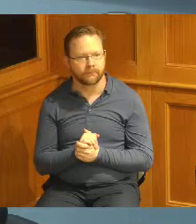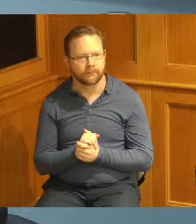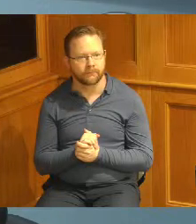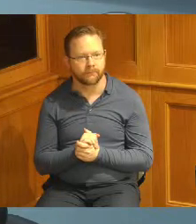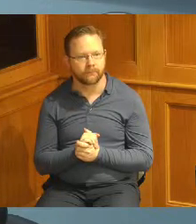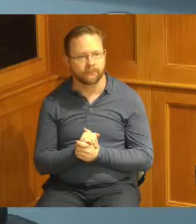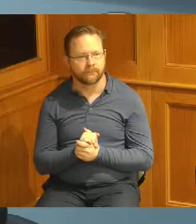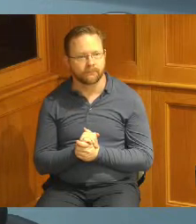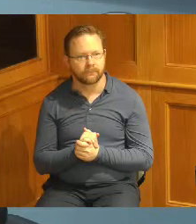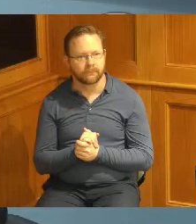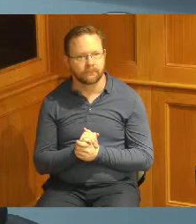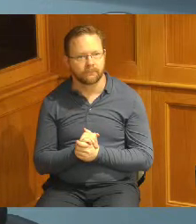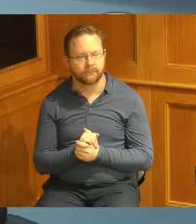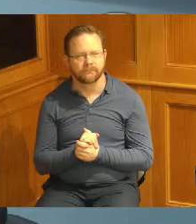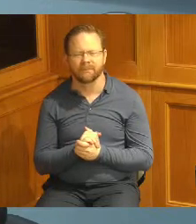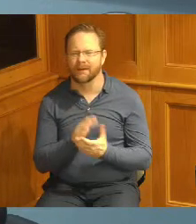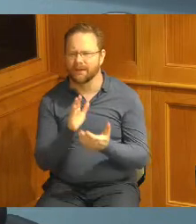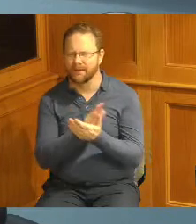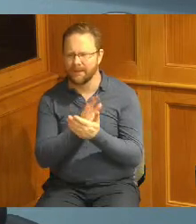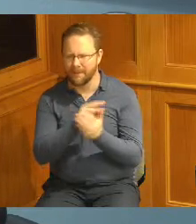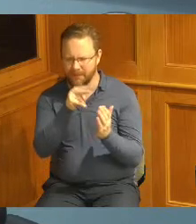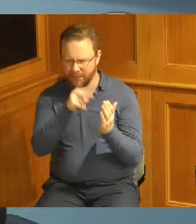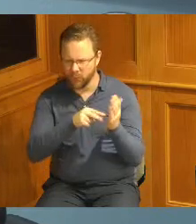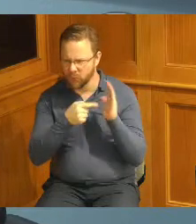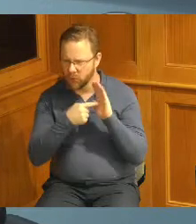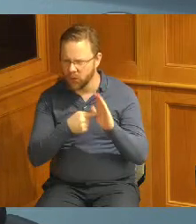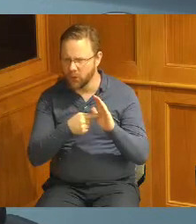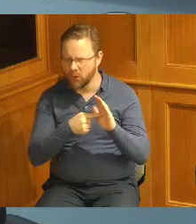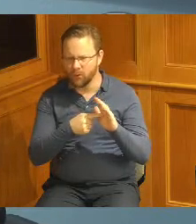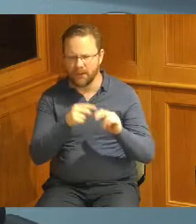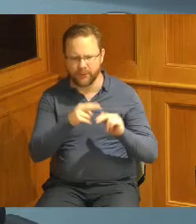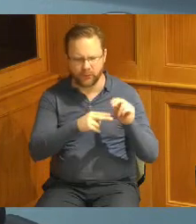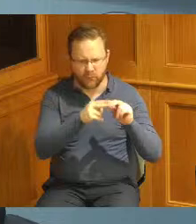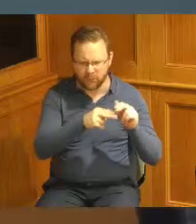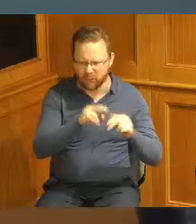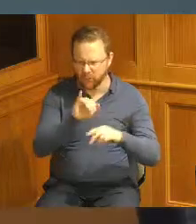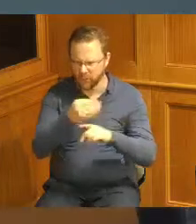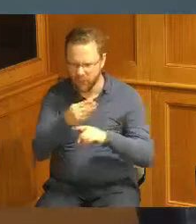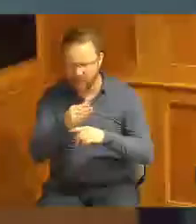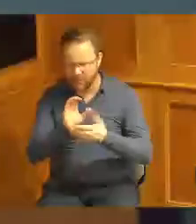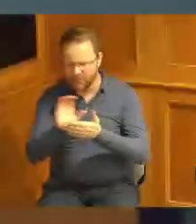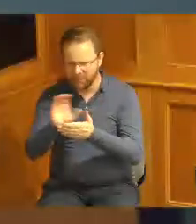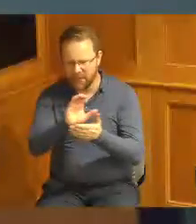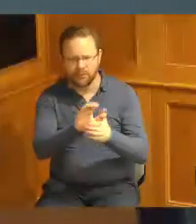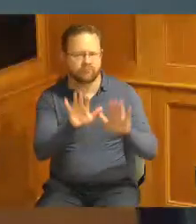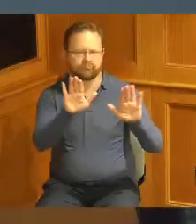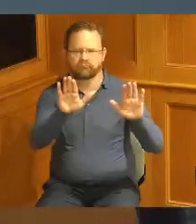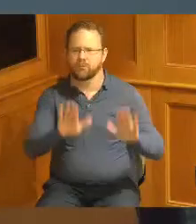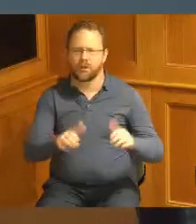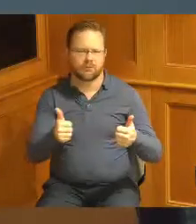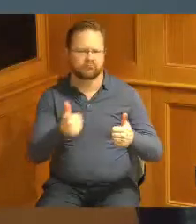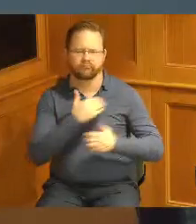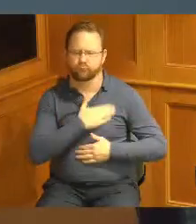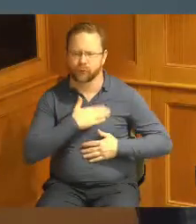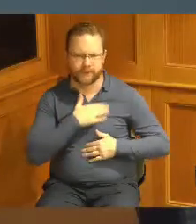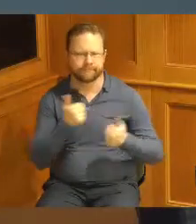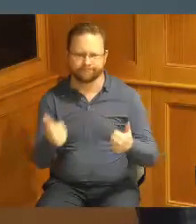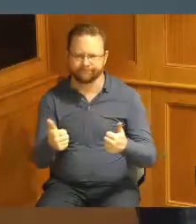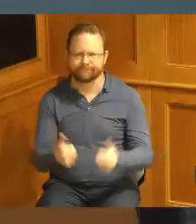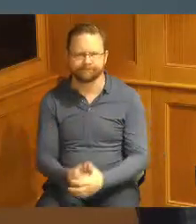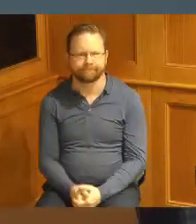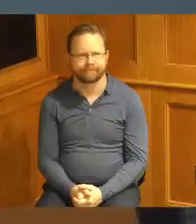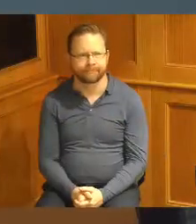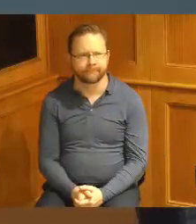I was looking at the sheet that had the construction and the jobs and investments, and that's awesome. I certainly appreciate that. And